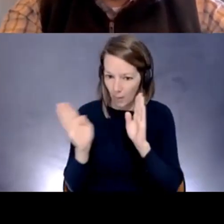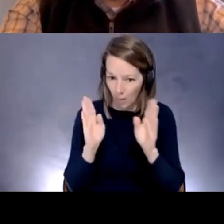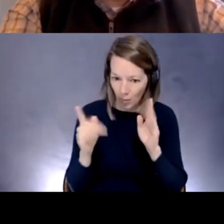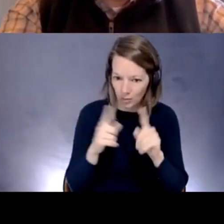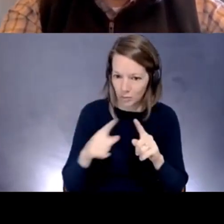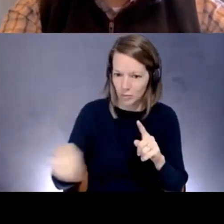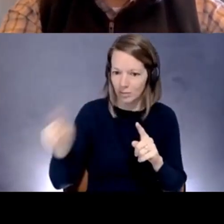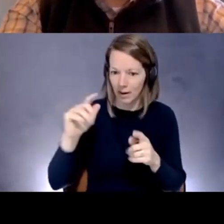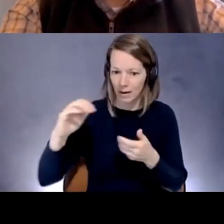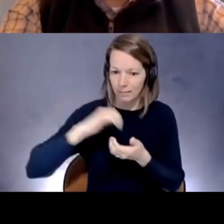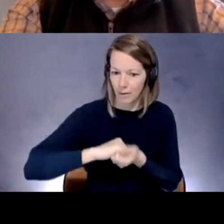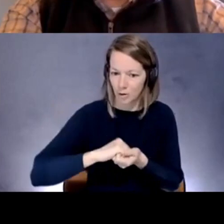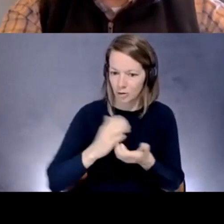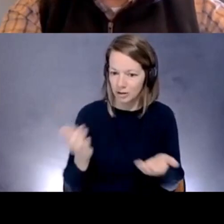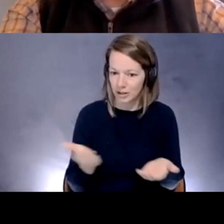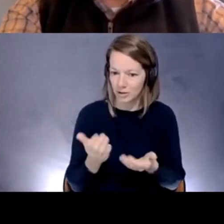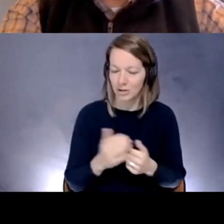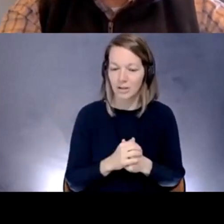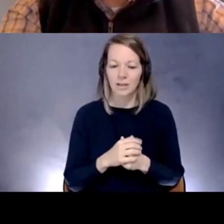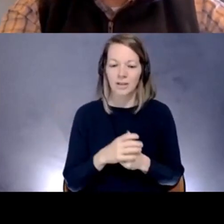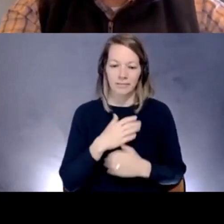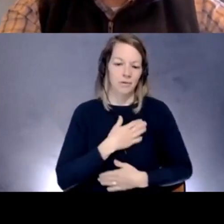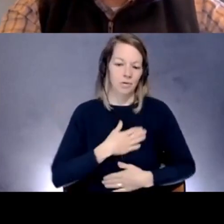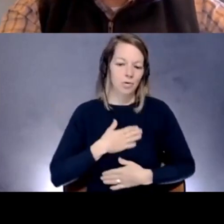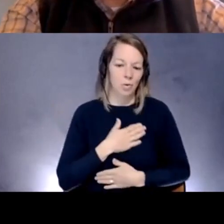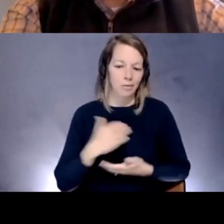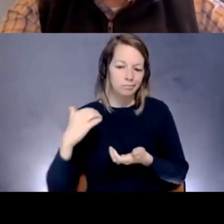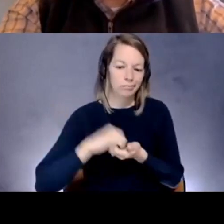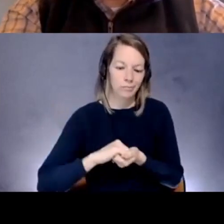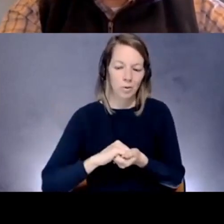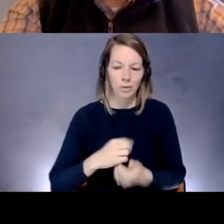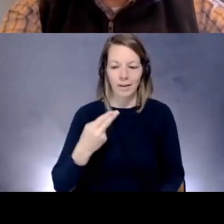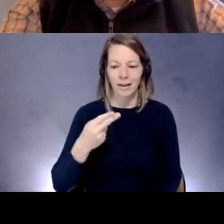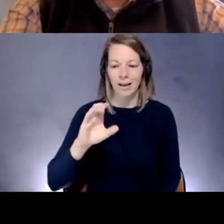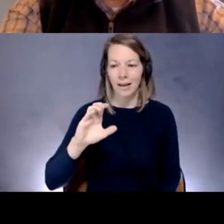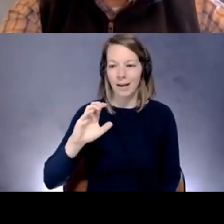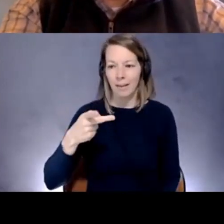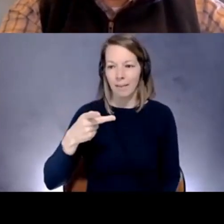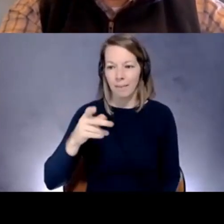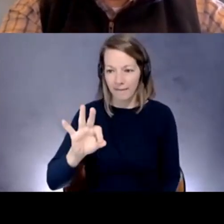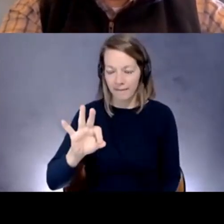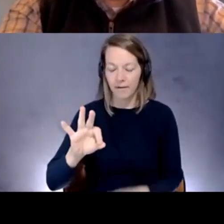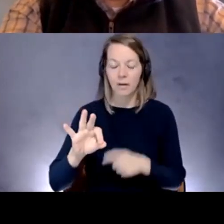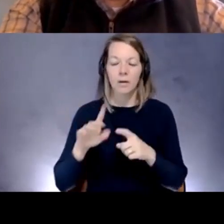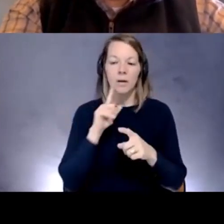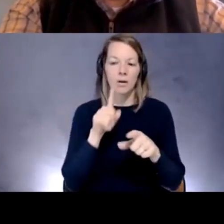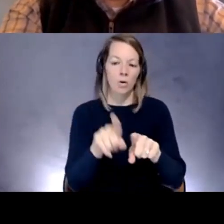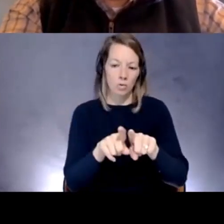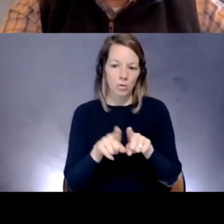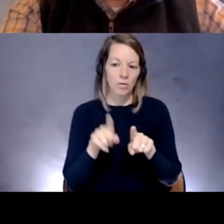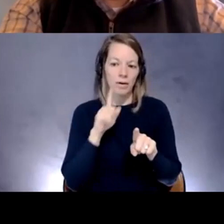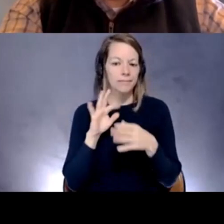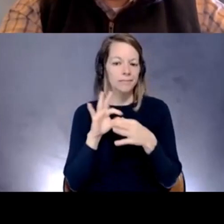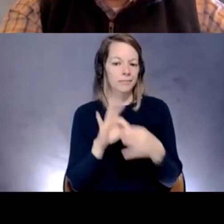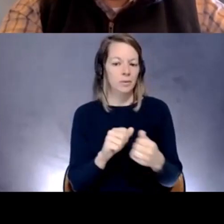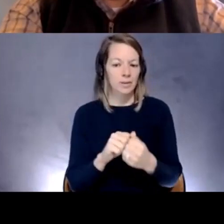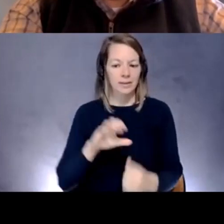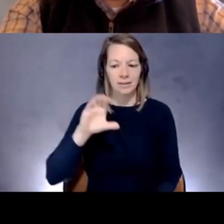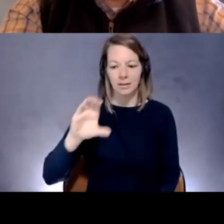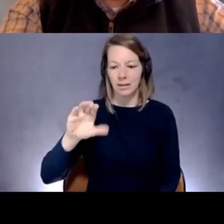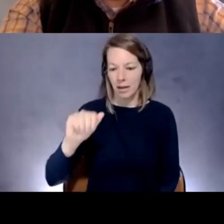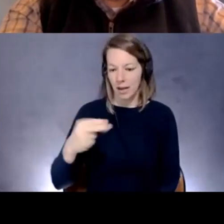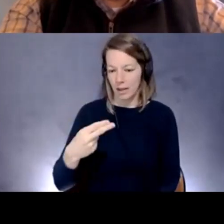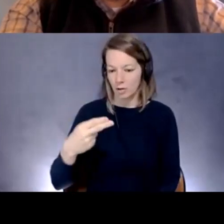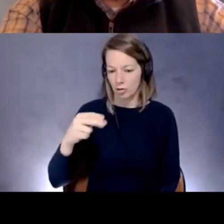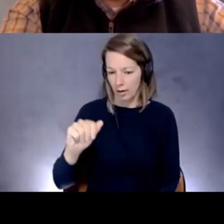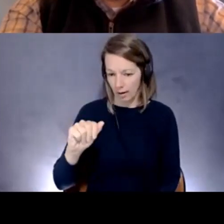the spirit of partnership, we enjoy our relationship with HCPF. Ben, of course, we have a very close relationship through CHA.